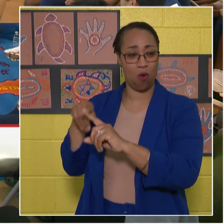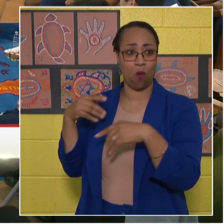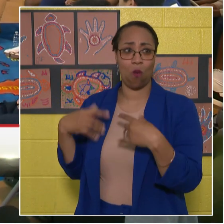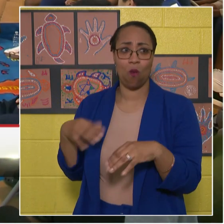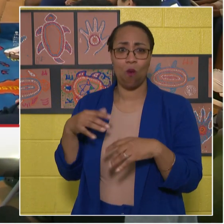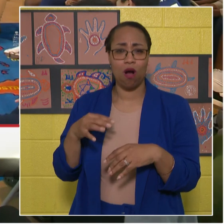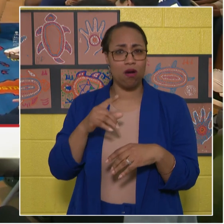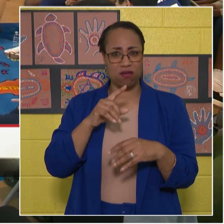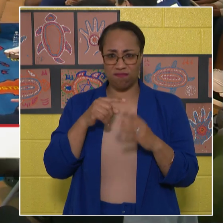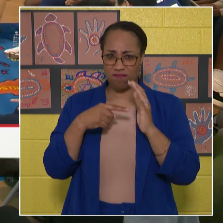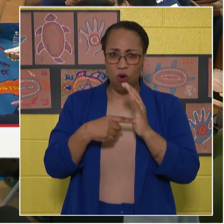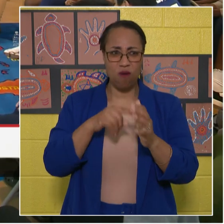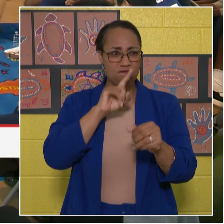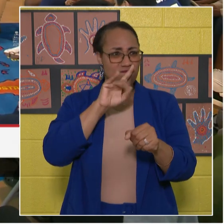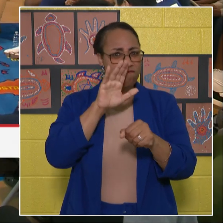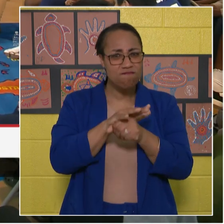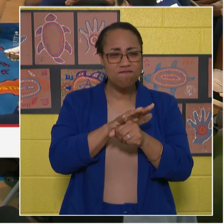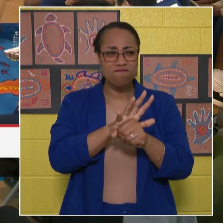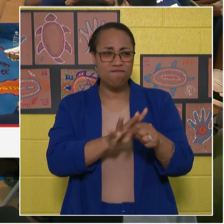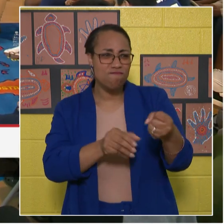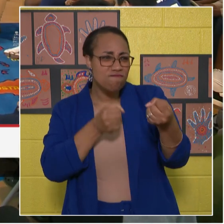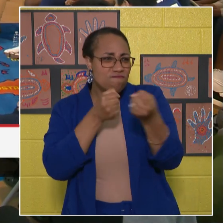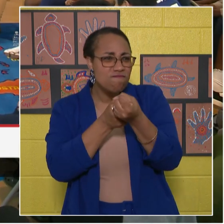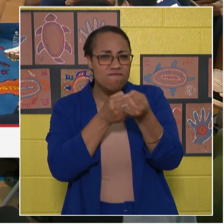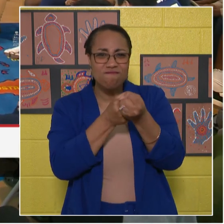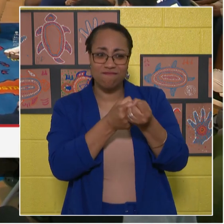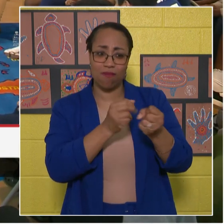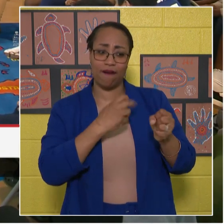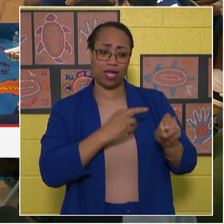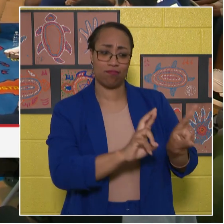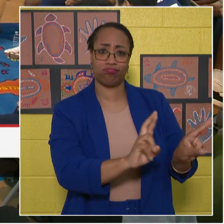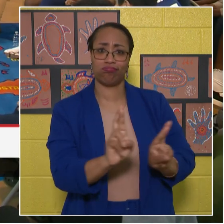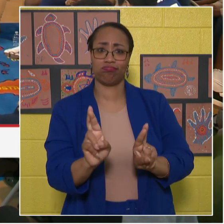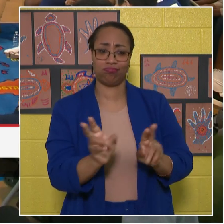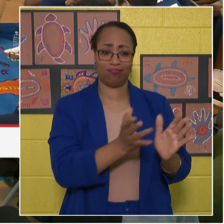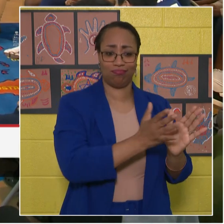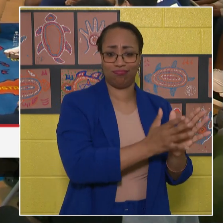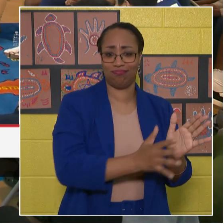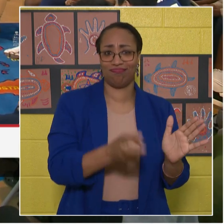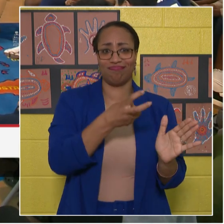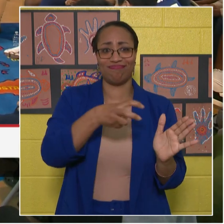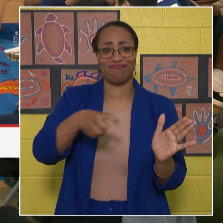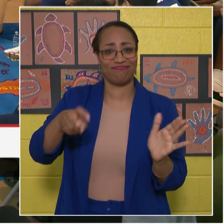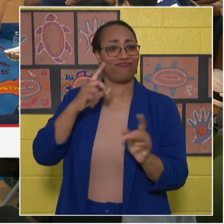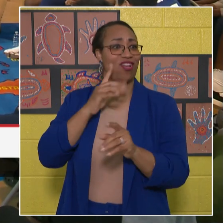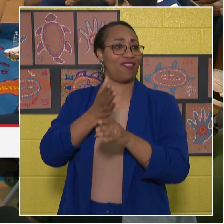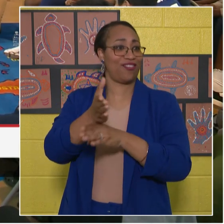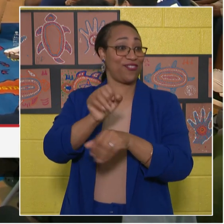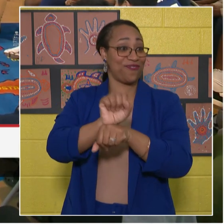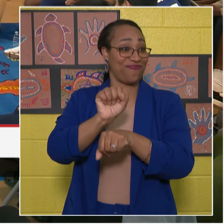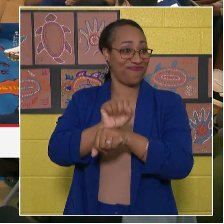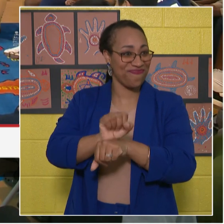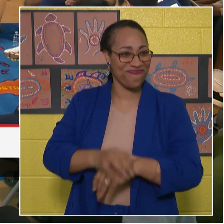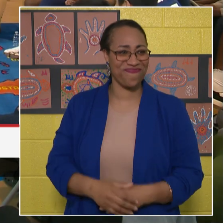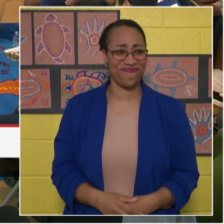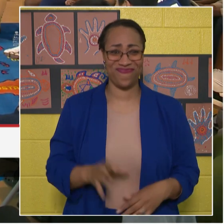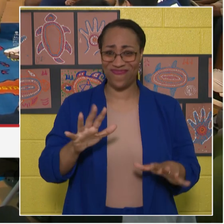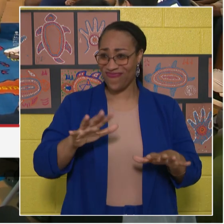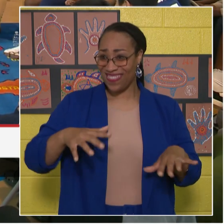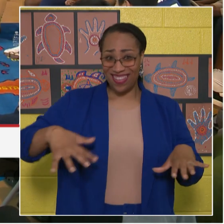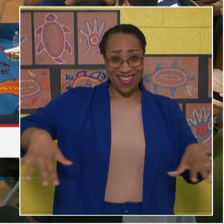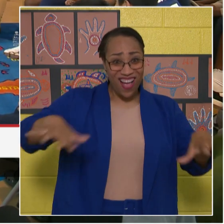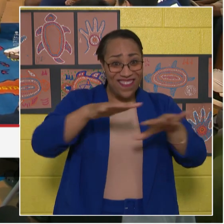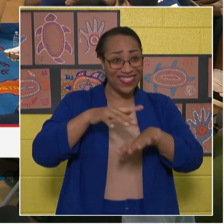and inspires kids from all over DC to dream for a big future. She is a true champion, always working hard to